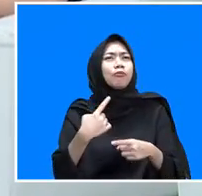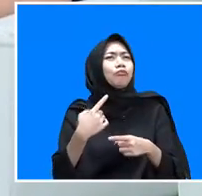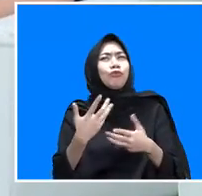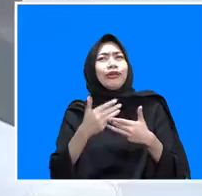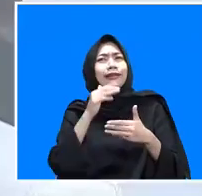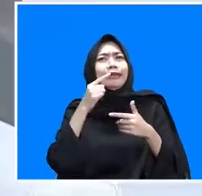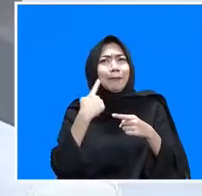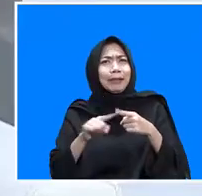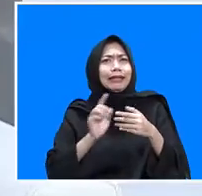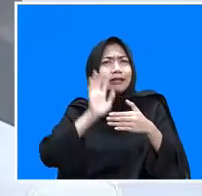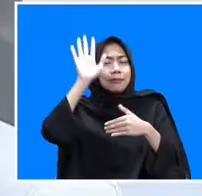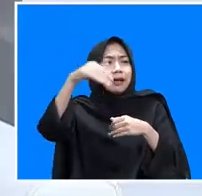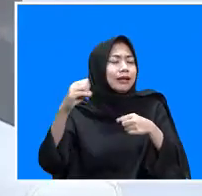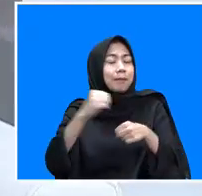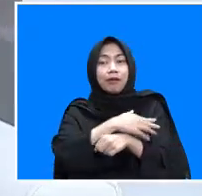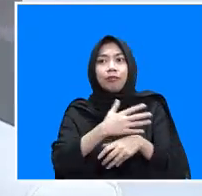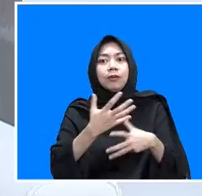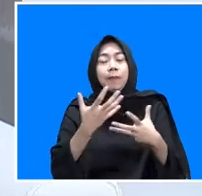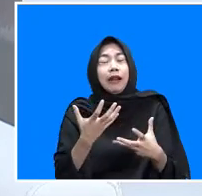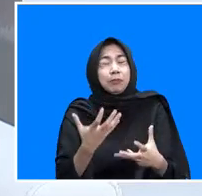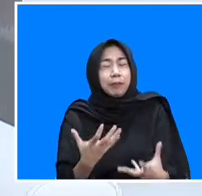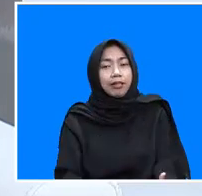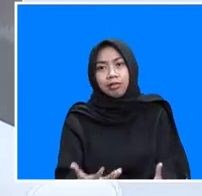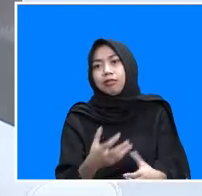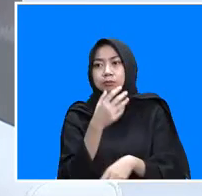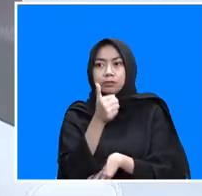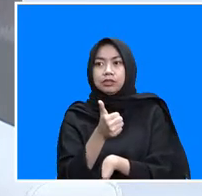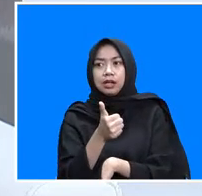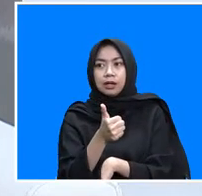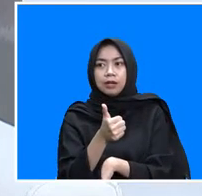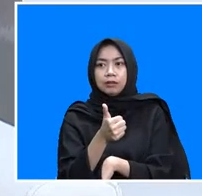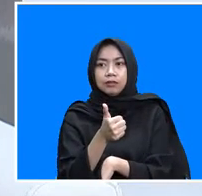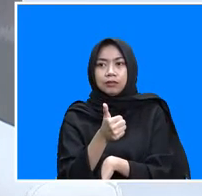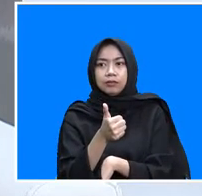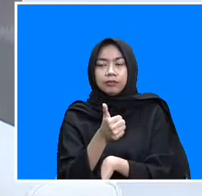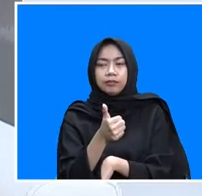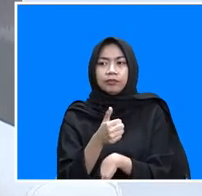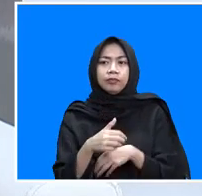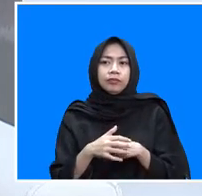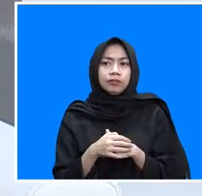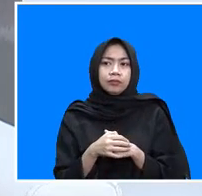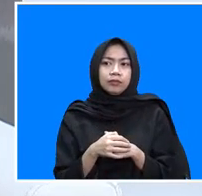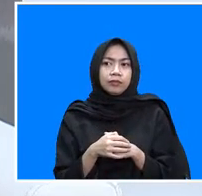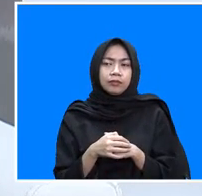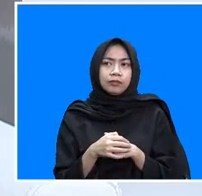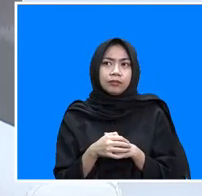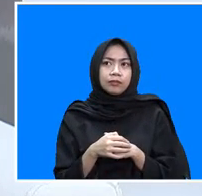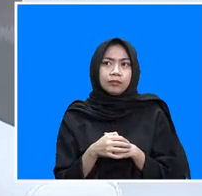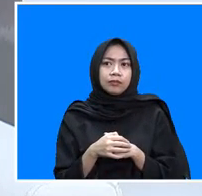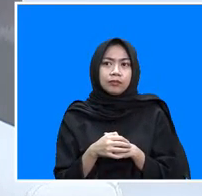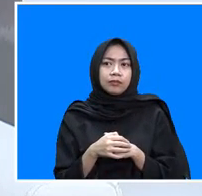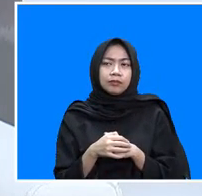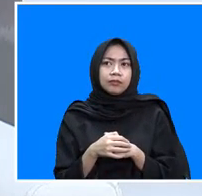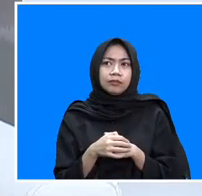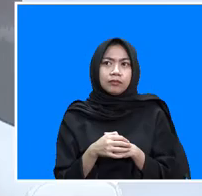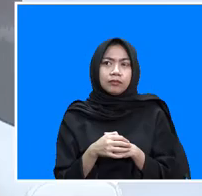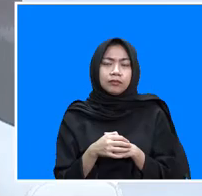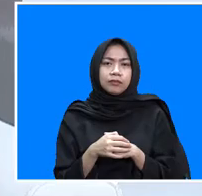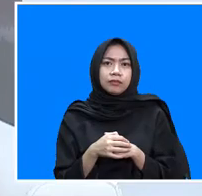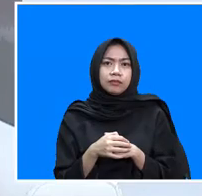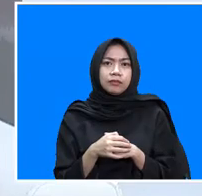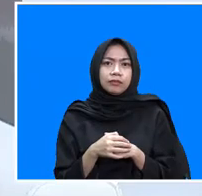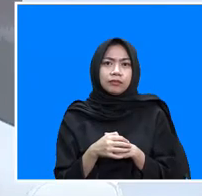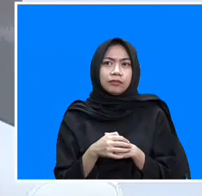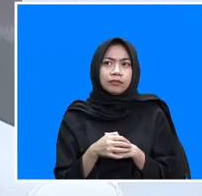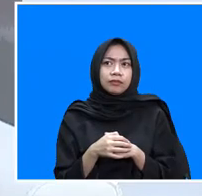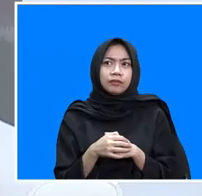So I think these are things that are very concerning. And also I think when we reflect on generally, I mean, I